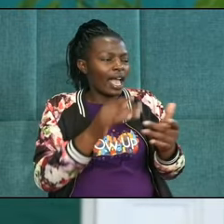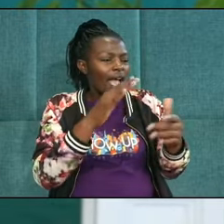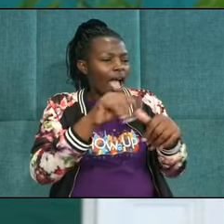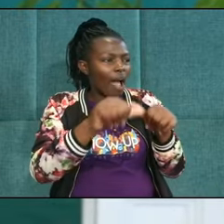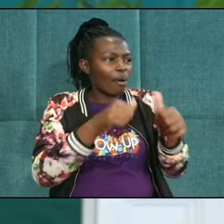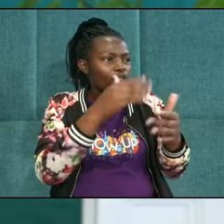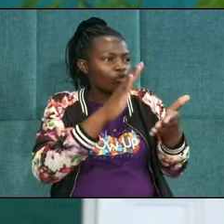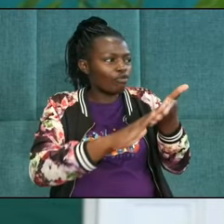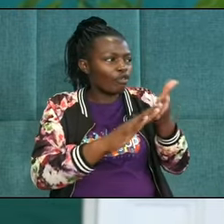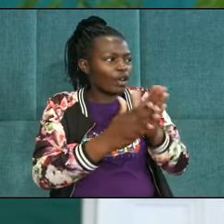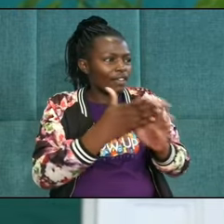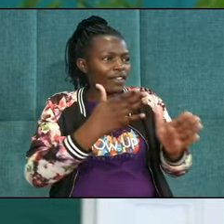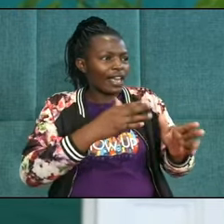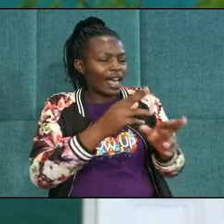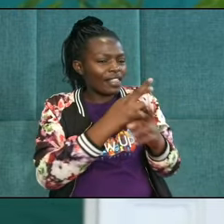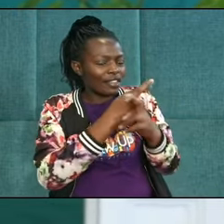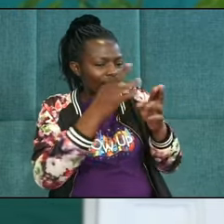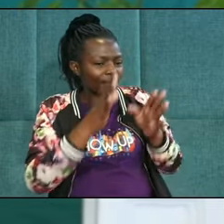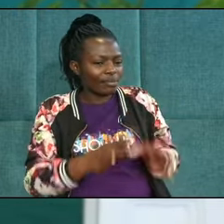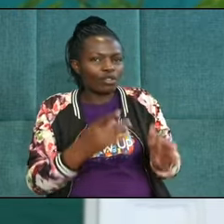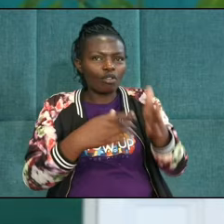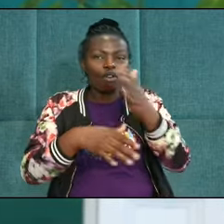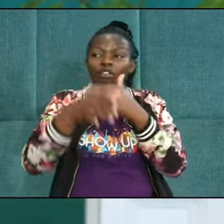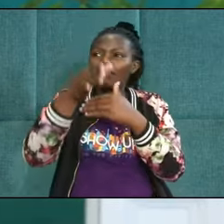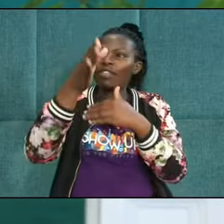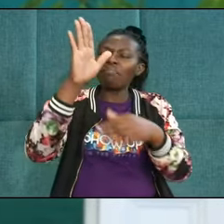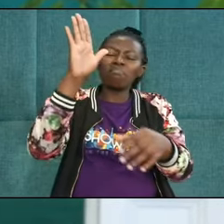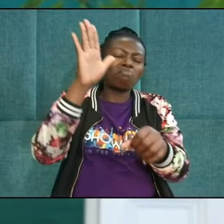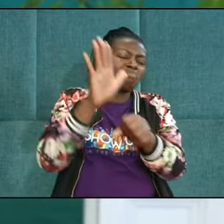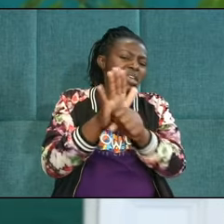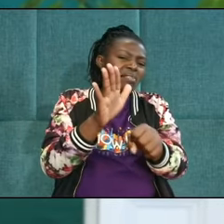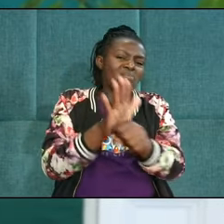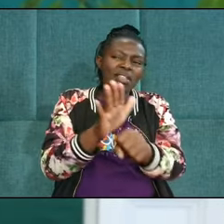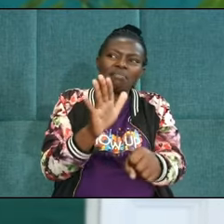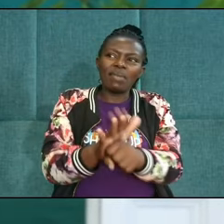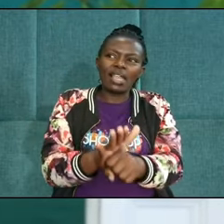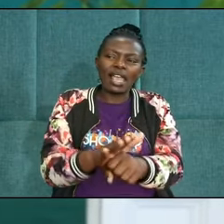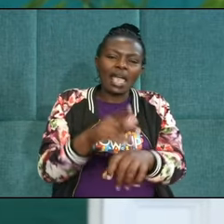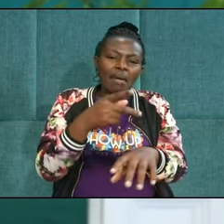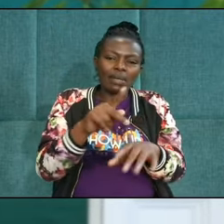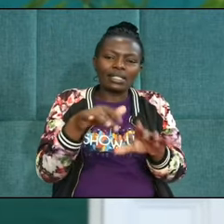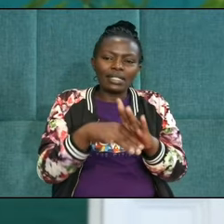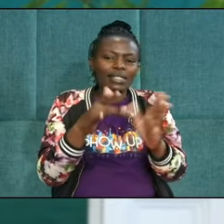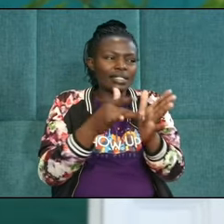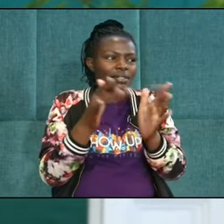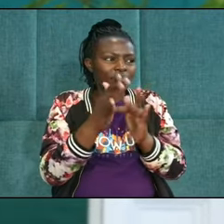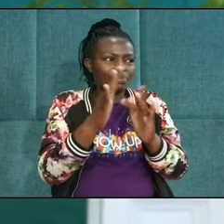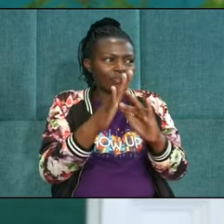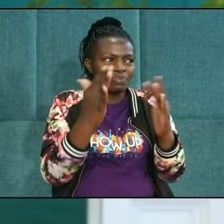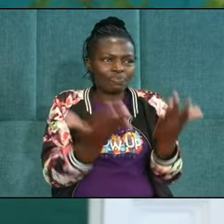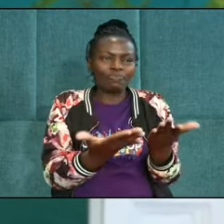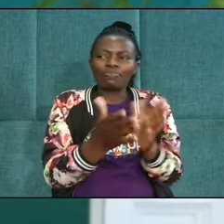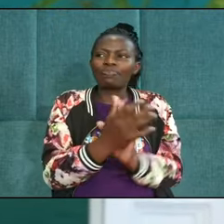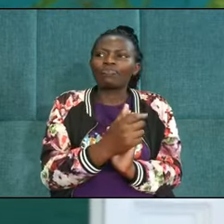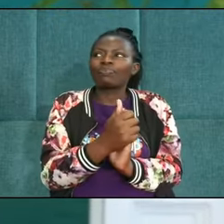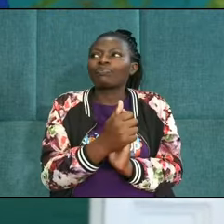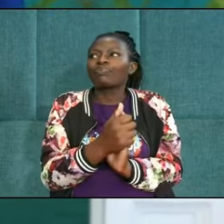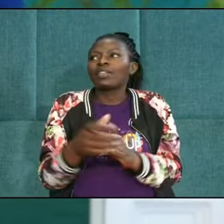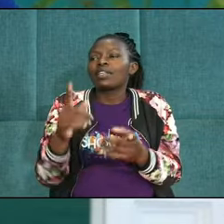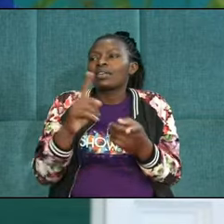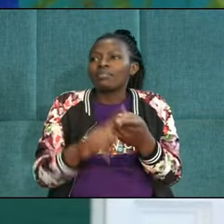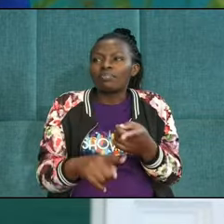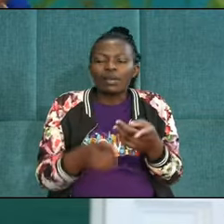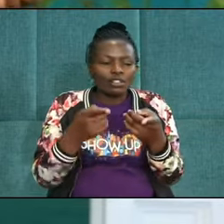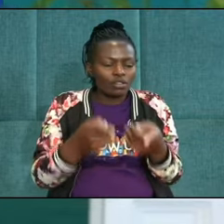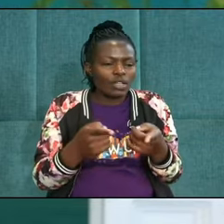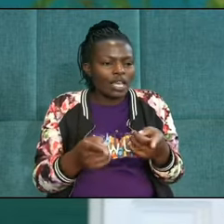the redemption of the Father. Many, many passages in the Bible. But today my focus